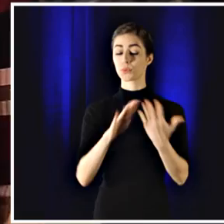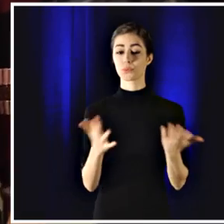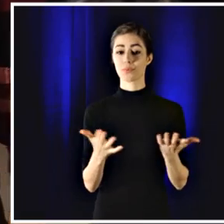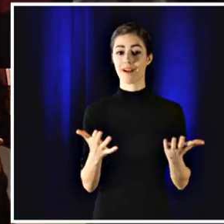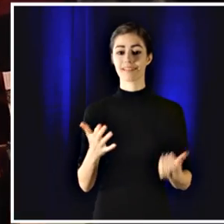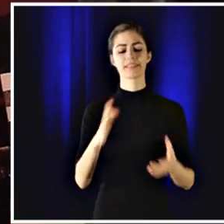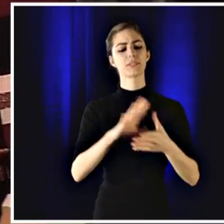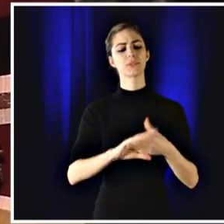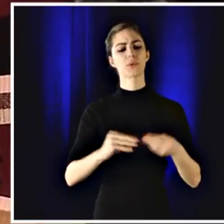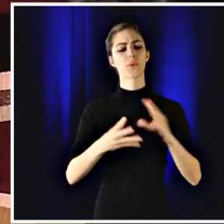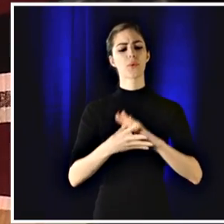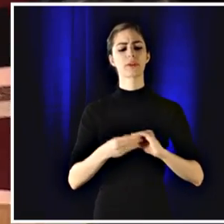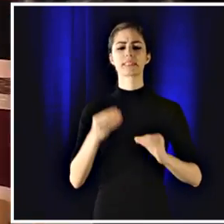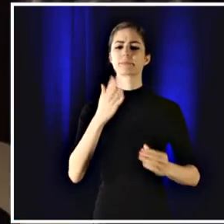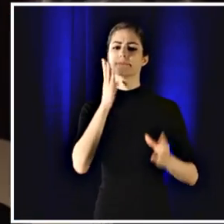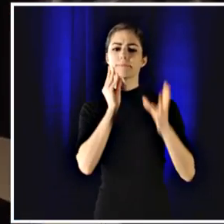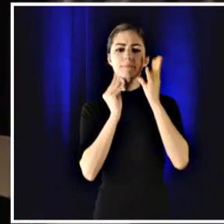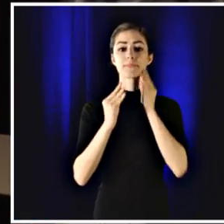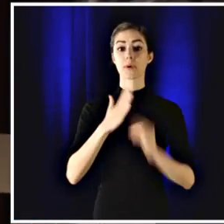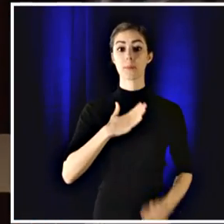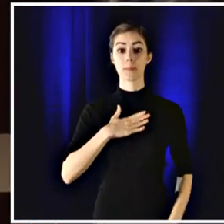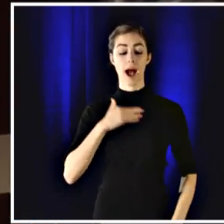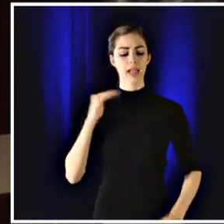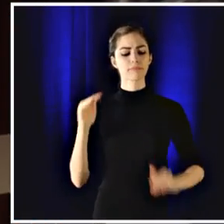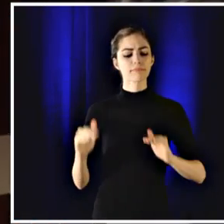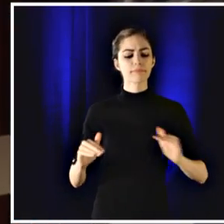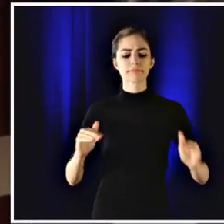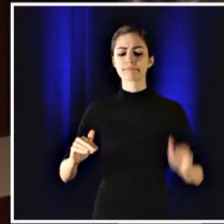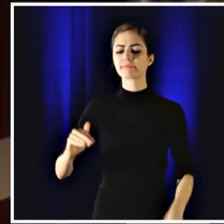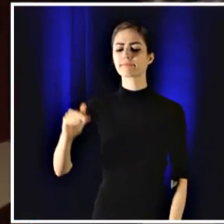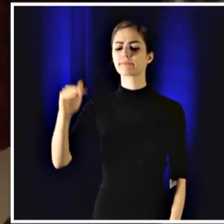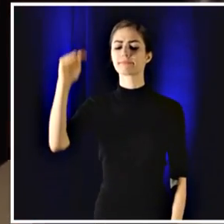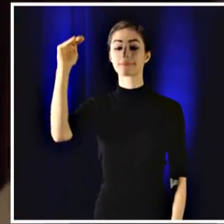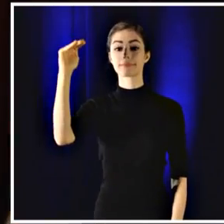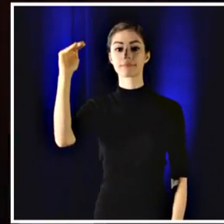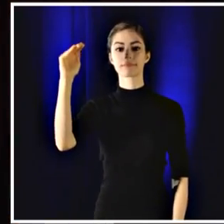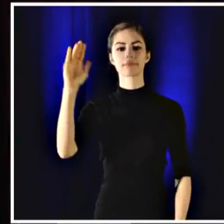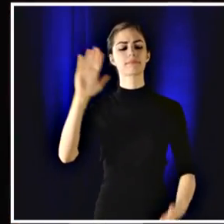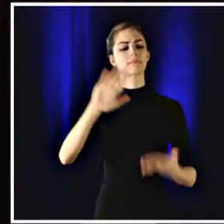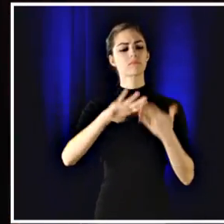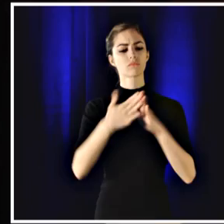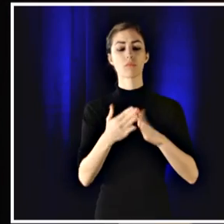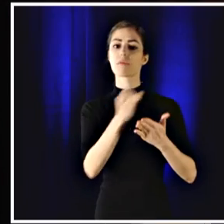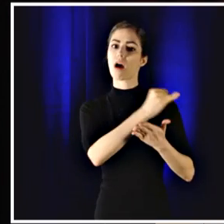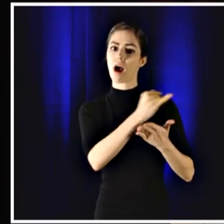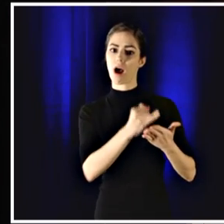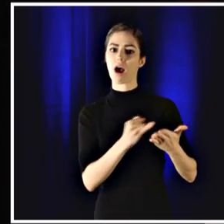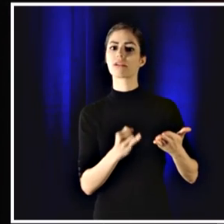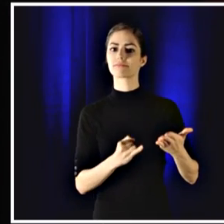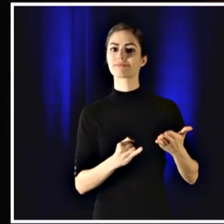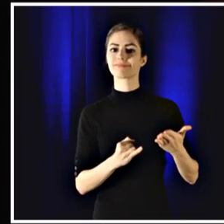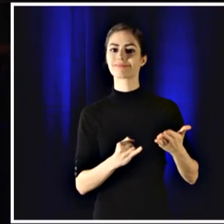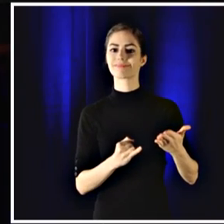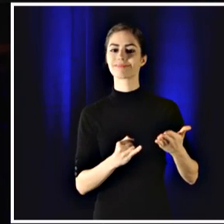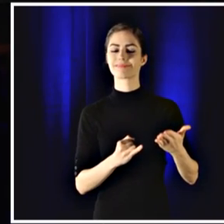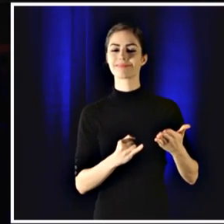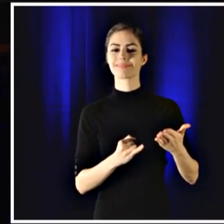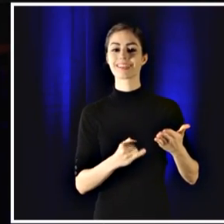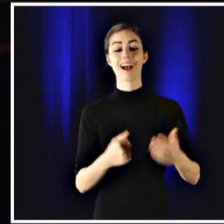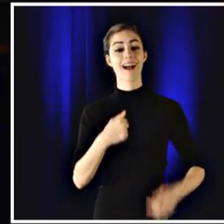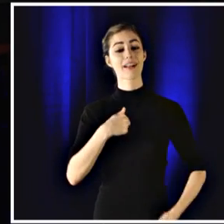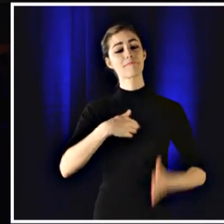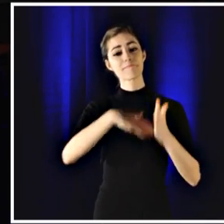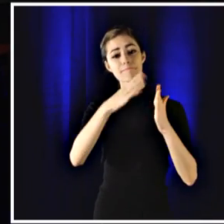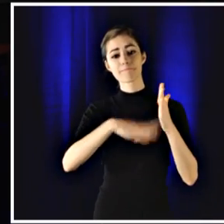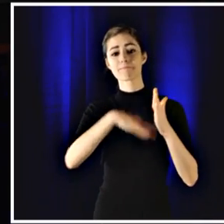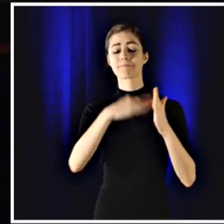childhood and make art out of them. And so I build, and I paint, and I draw, and I perform works of art that